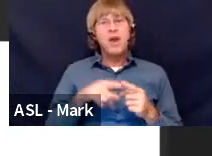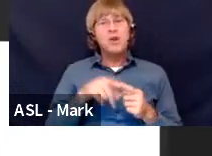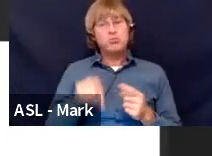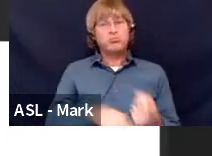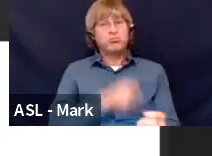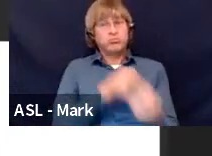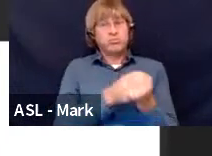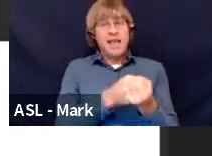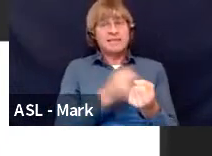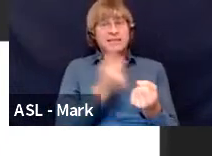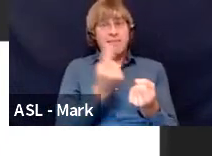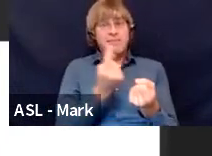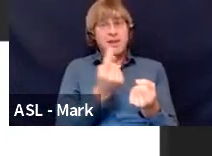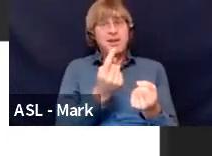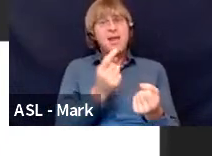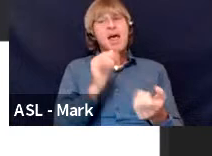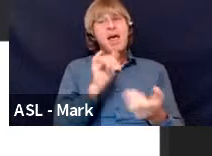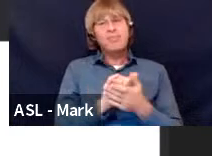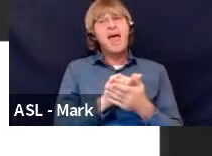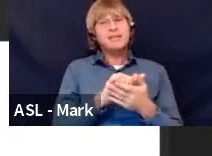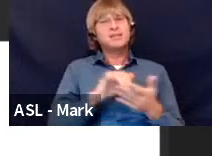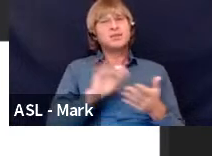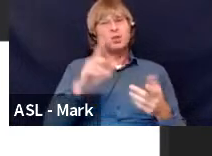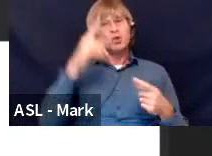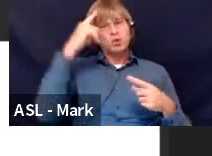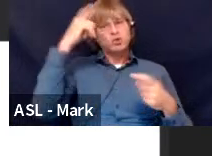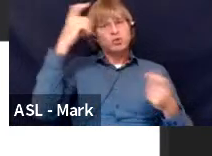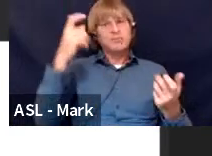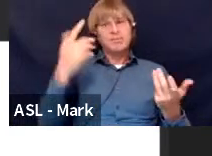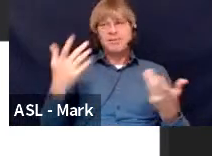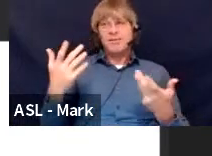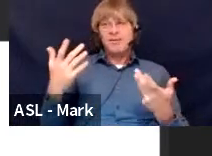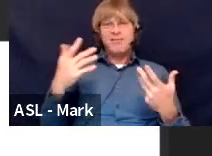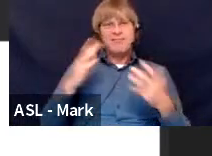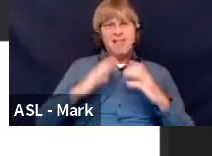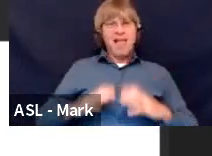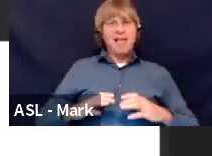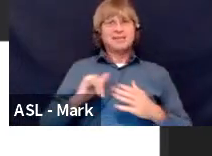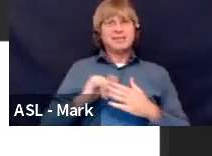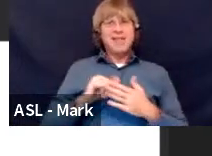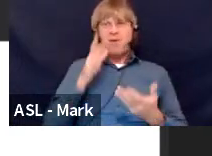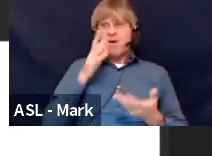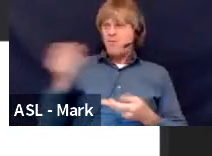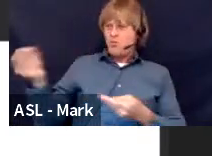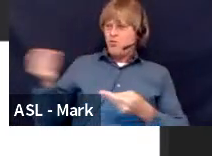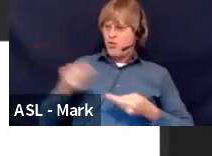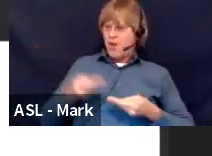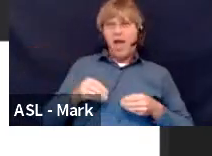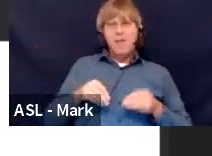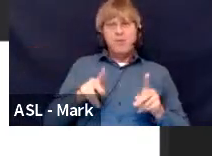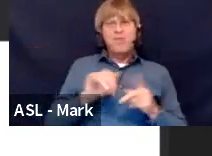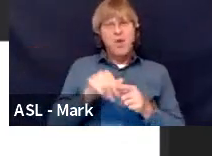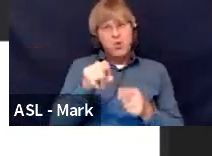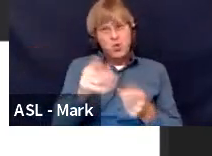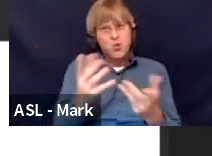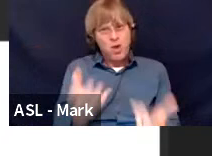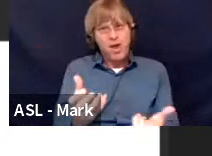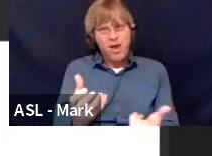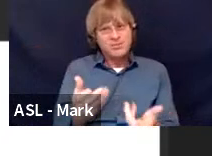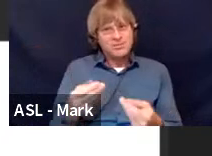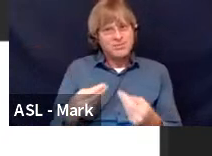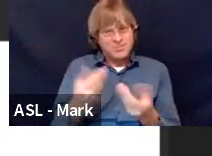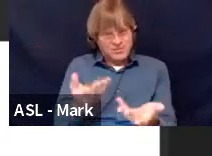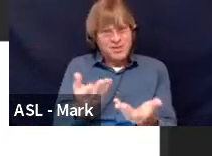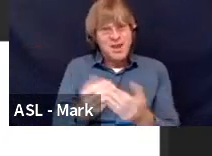stand, that is what brings those dream clients. That is what's going to bring those opportunities that you want. And